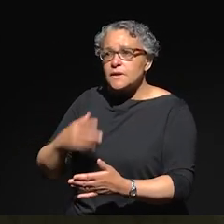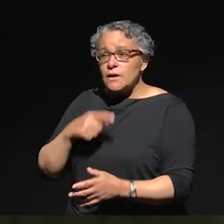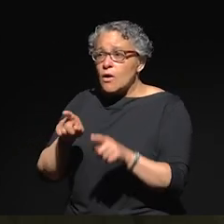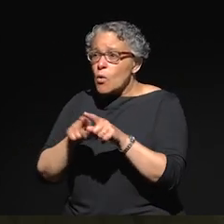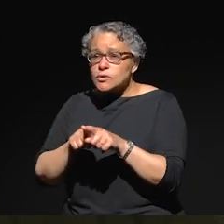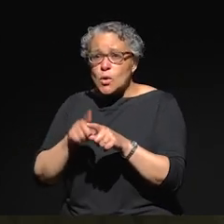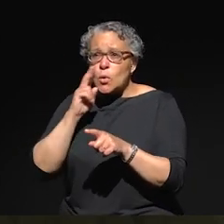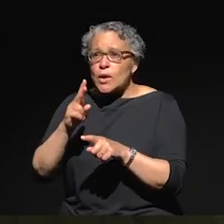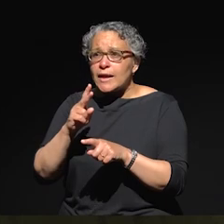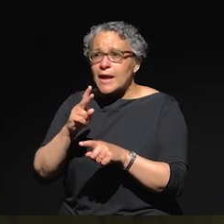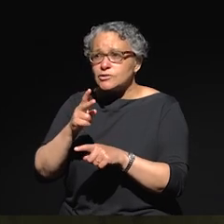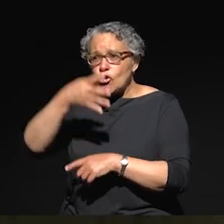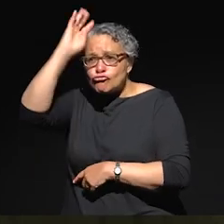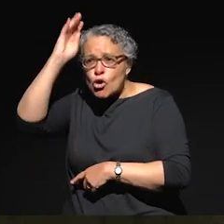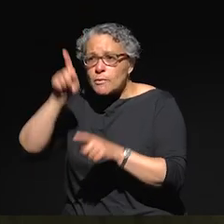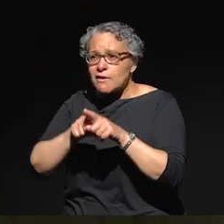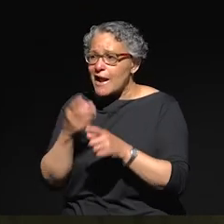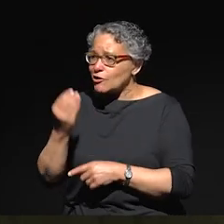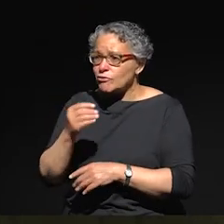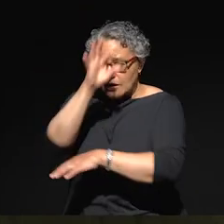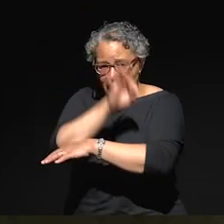architecture, classical Roman architecture, but also